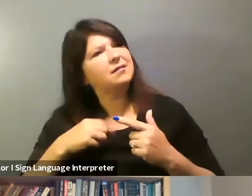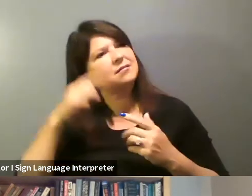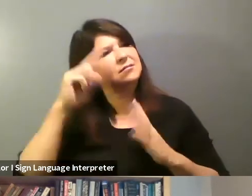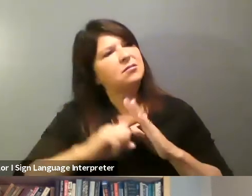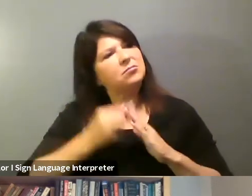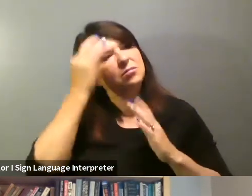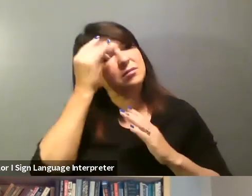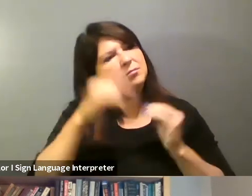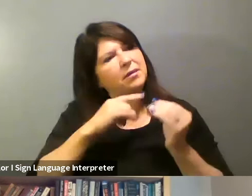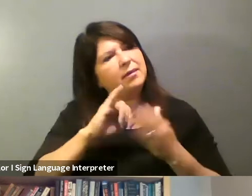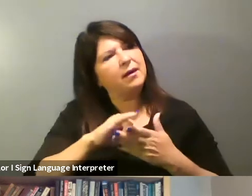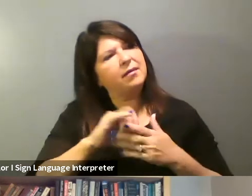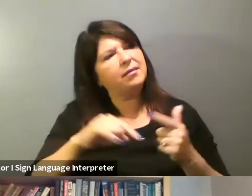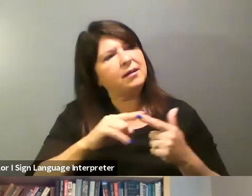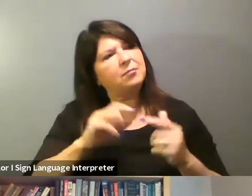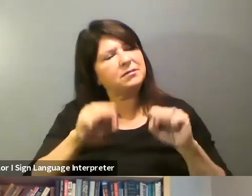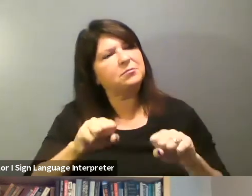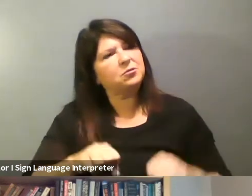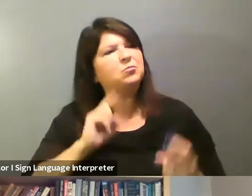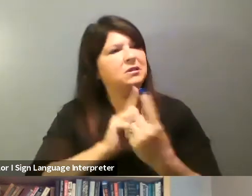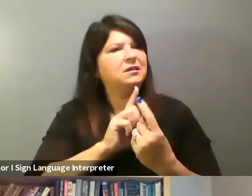Jalal for the film. But